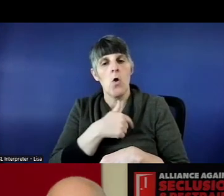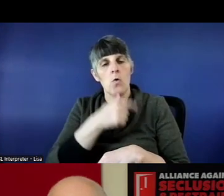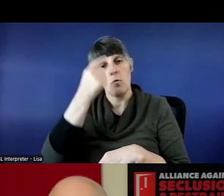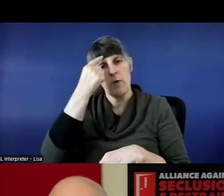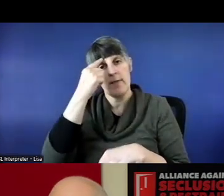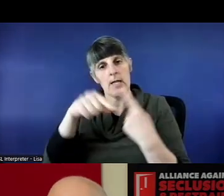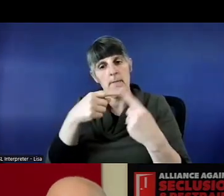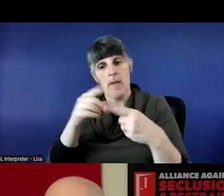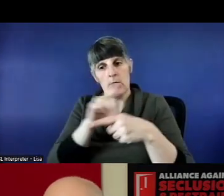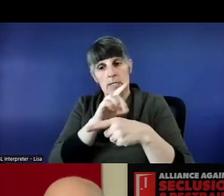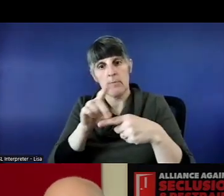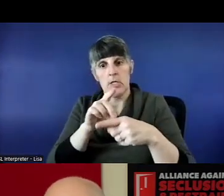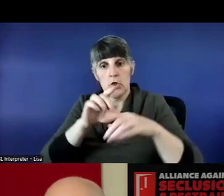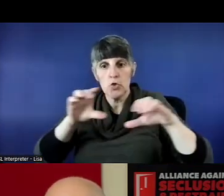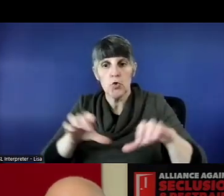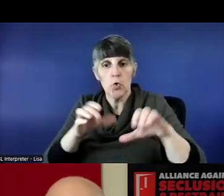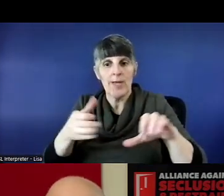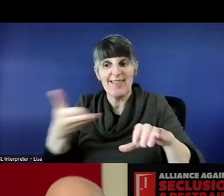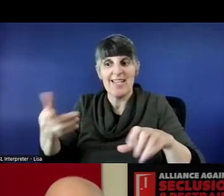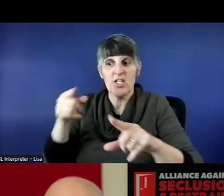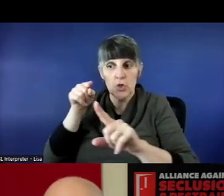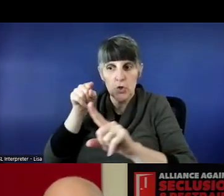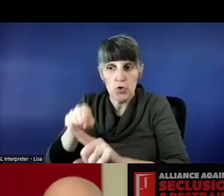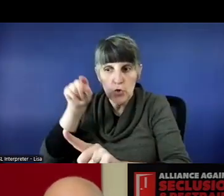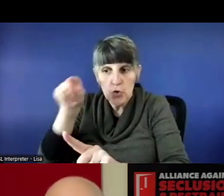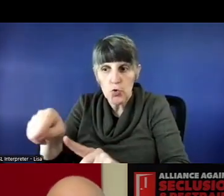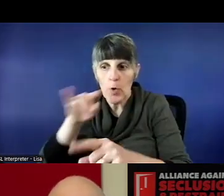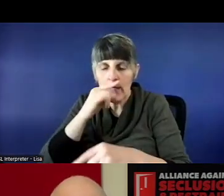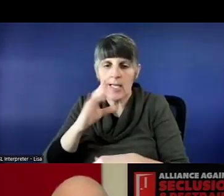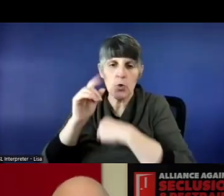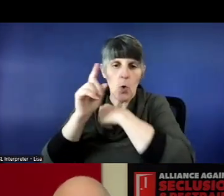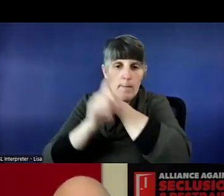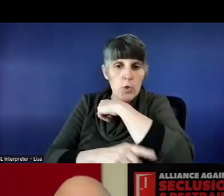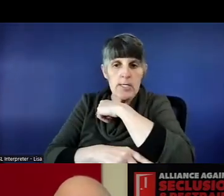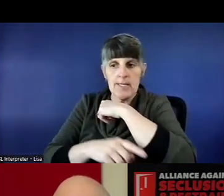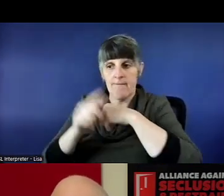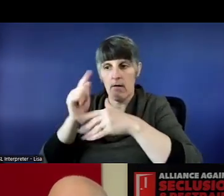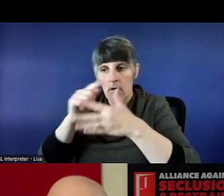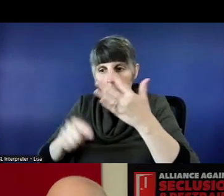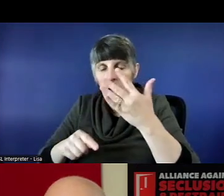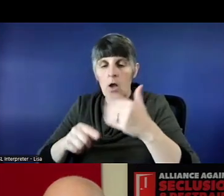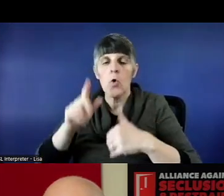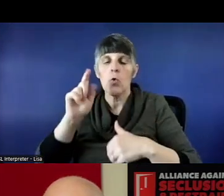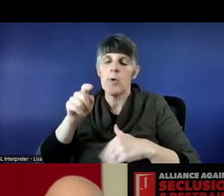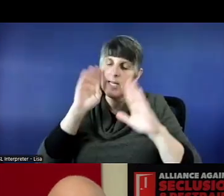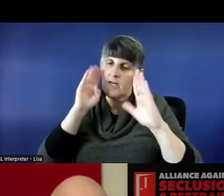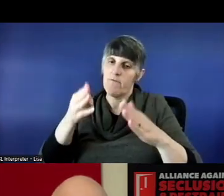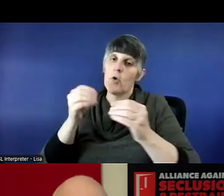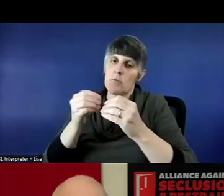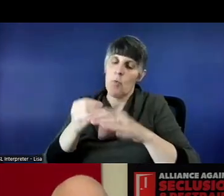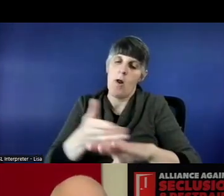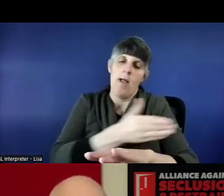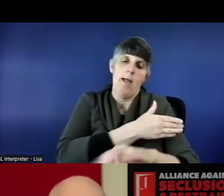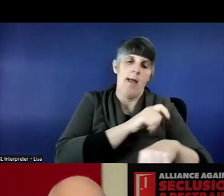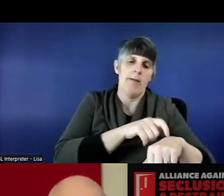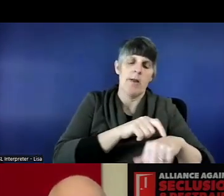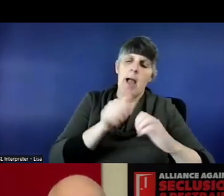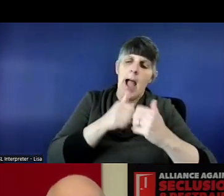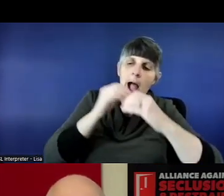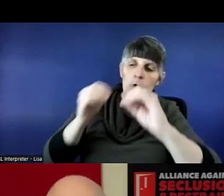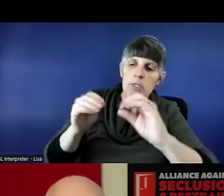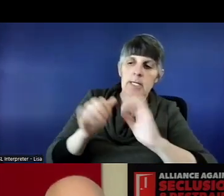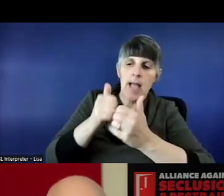about discipline as doing things to kids or punitive consequences. The truth is we need to focus more upstream. How do we teach? How do we help